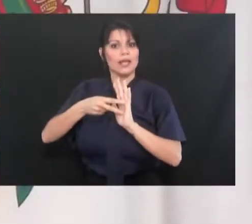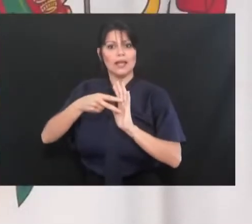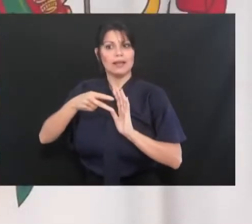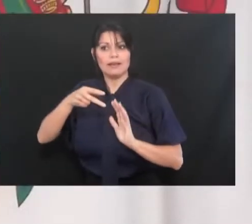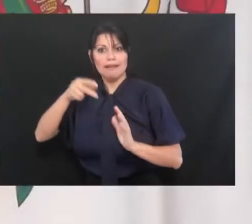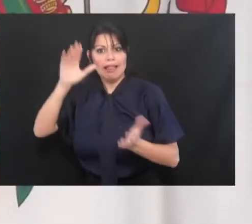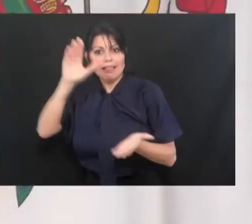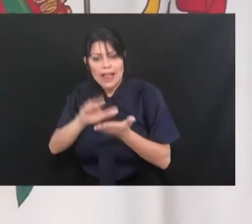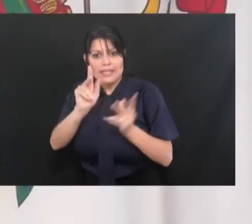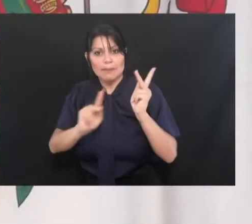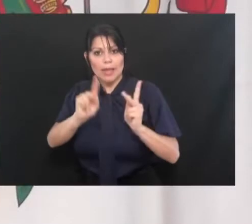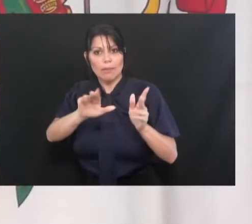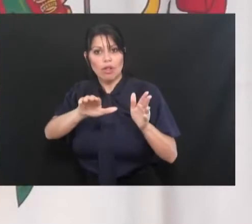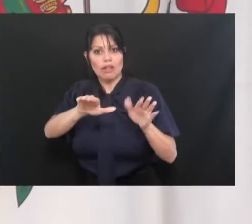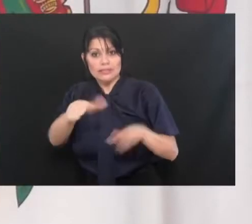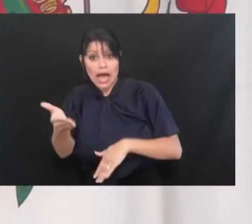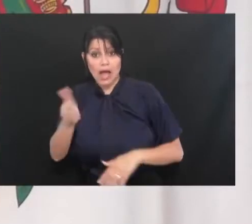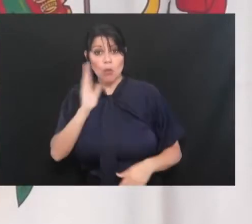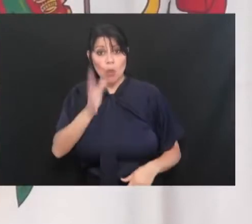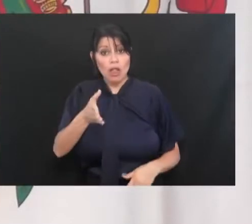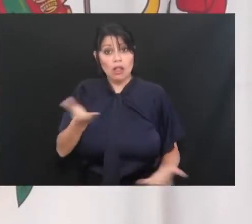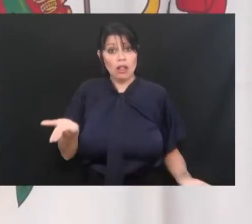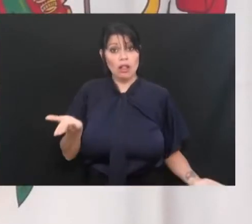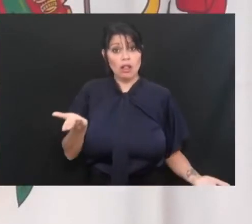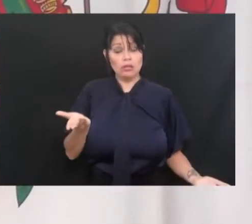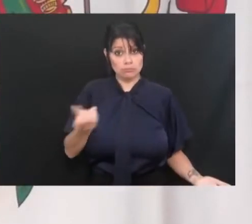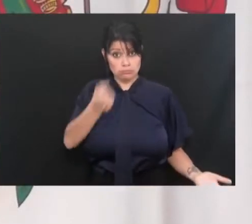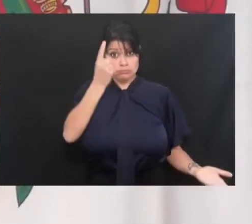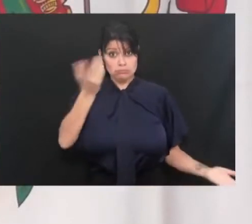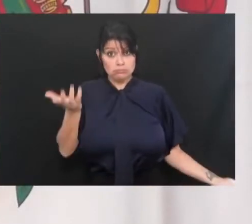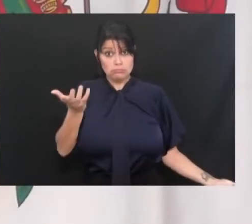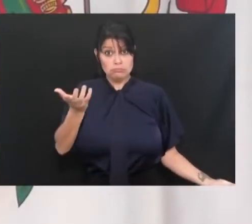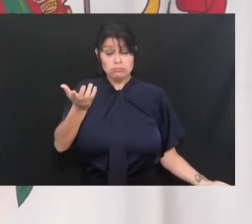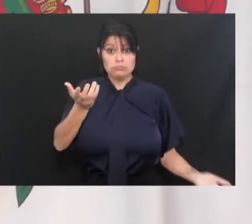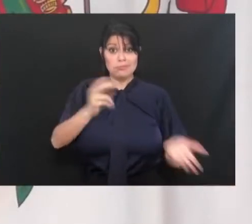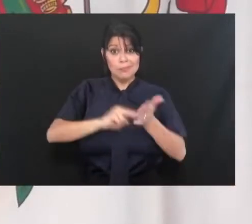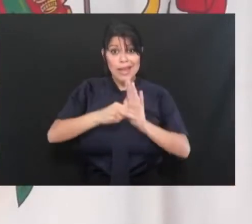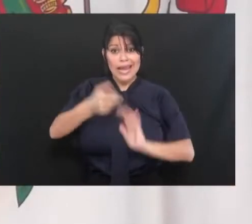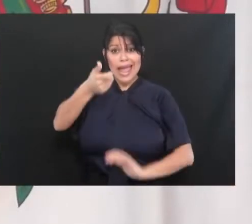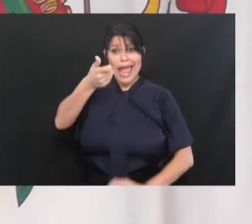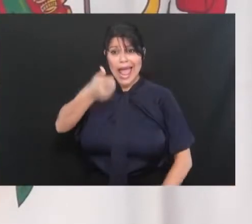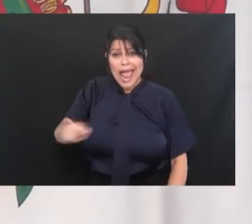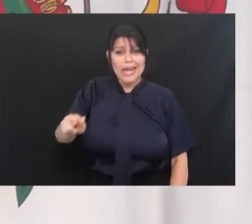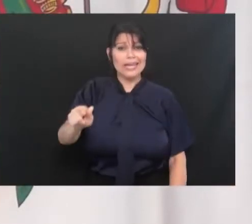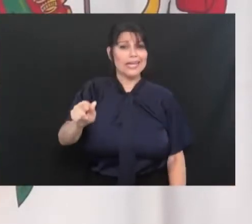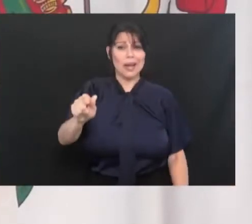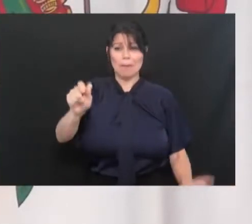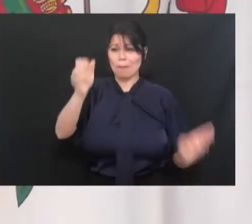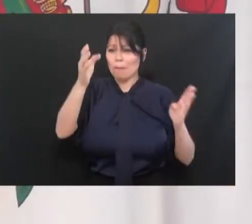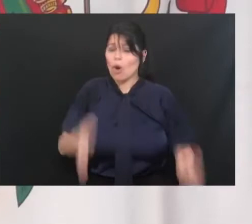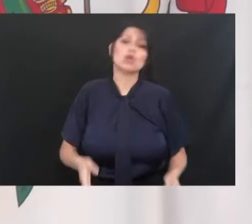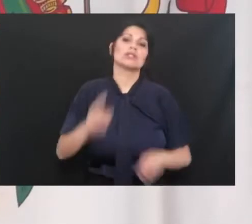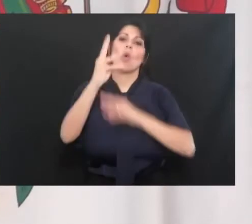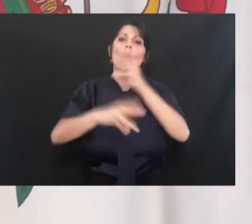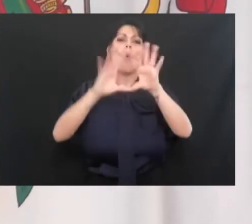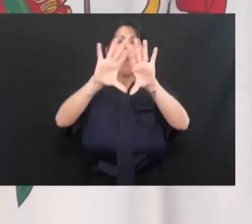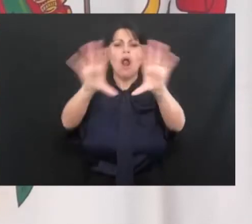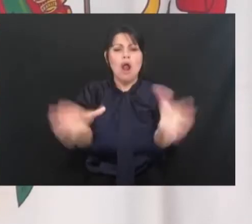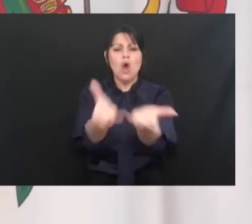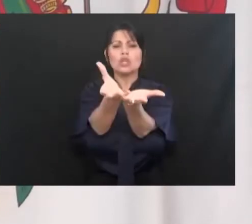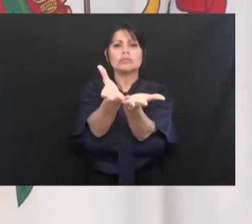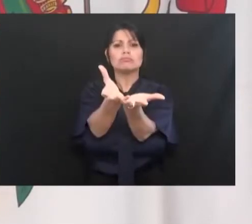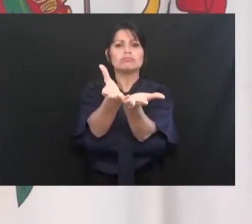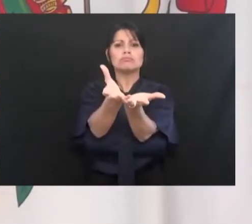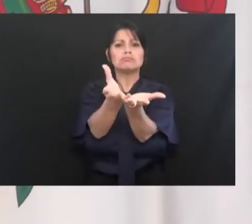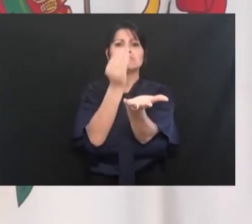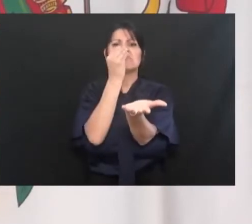vaccinated, the less will die, for sure. Anybody in the world, no matter if they absolutely believe